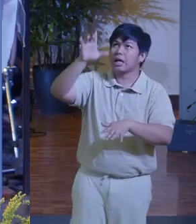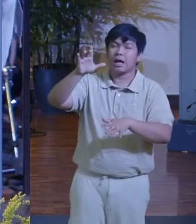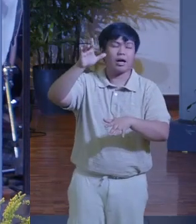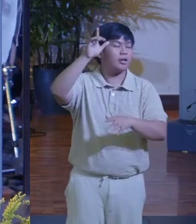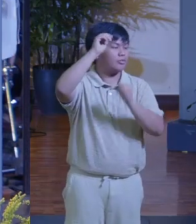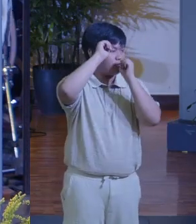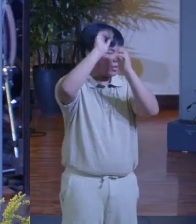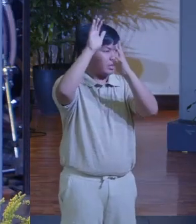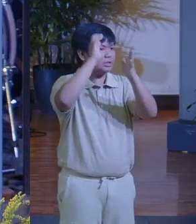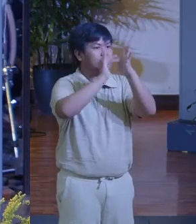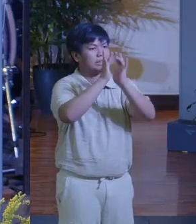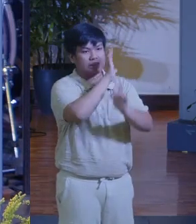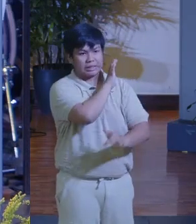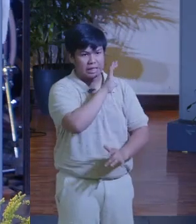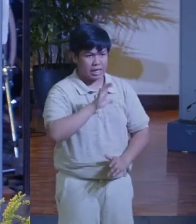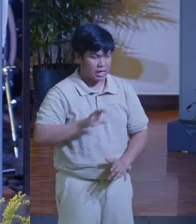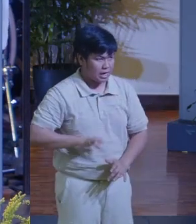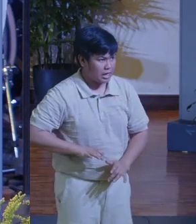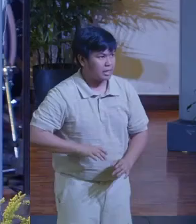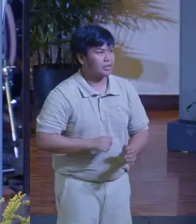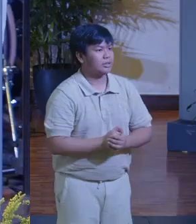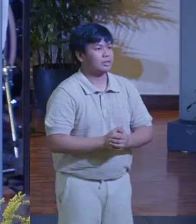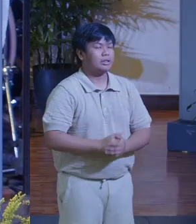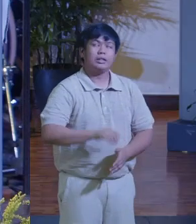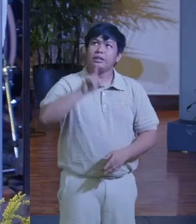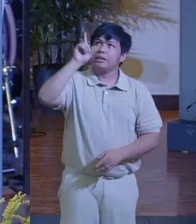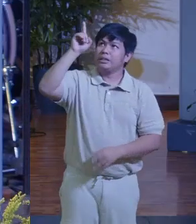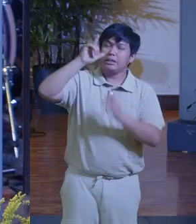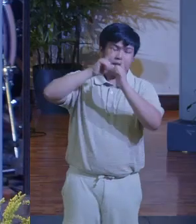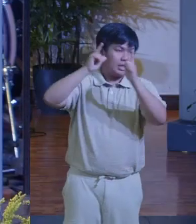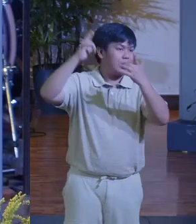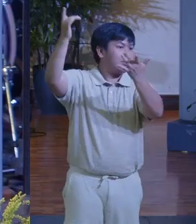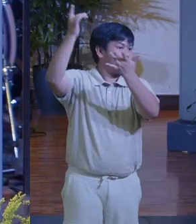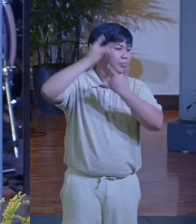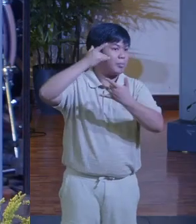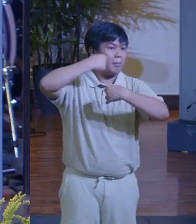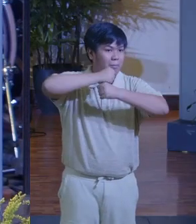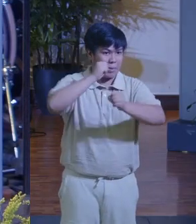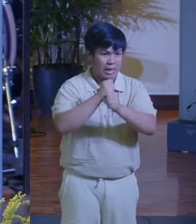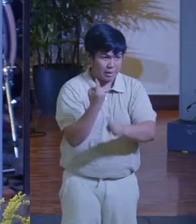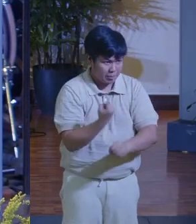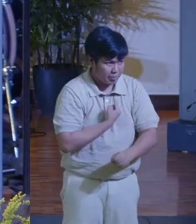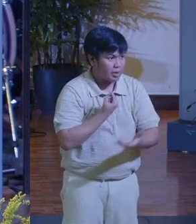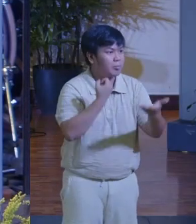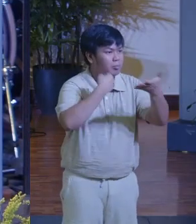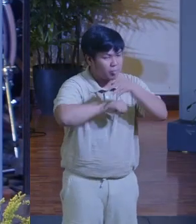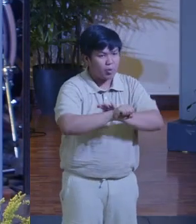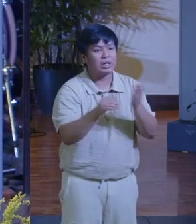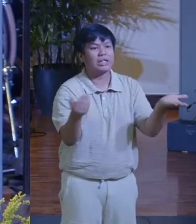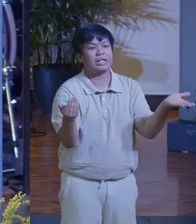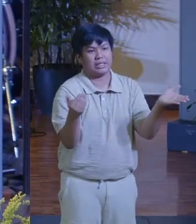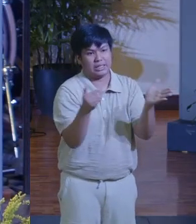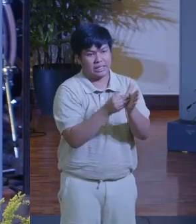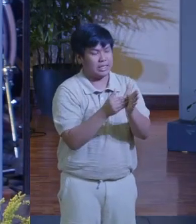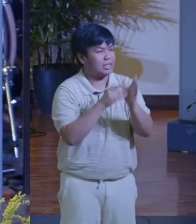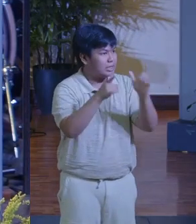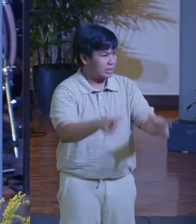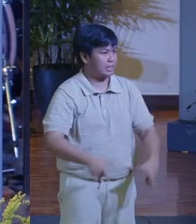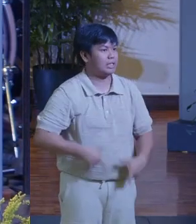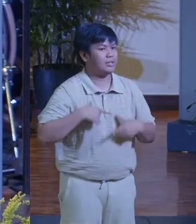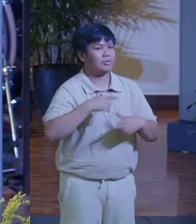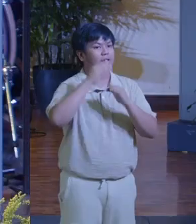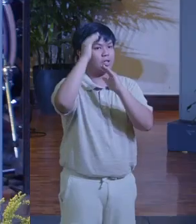Jesus Christ. According to His great mercy, He has caused us to be born again to a living